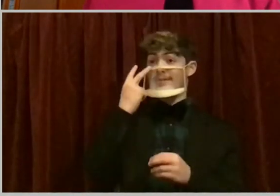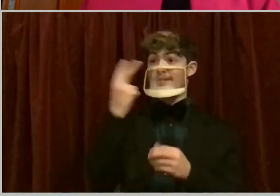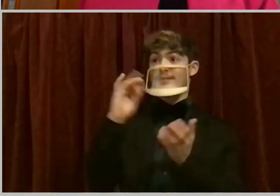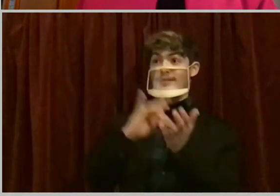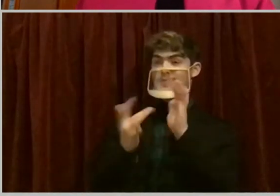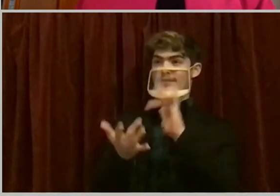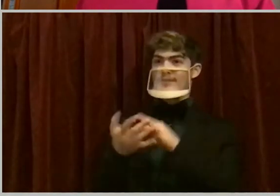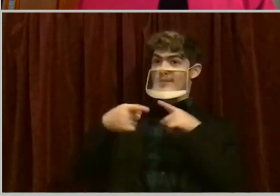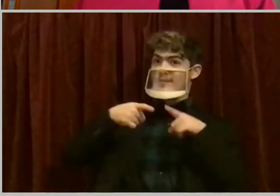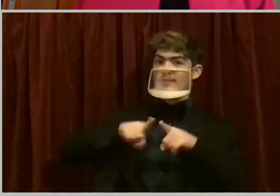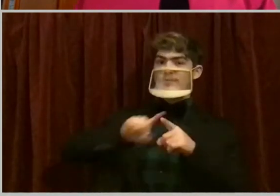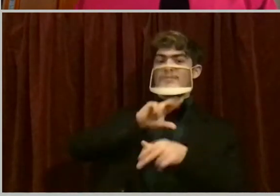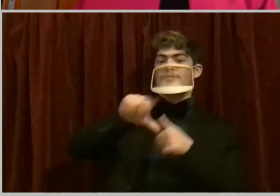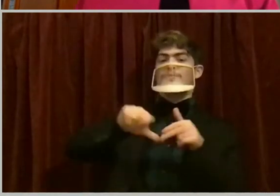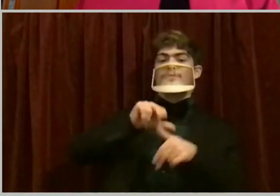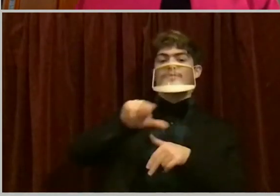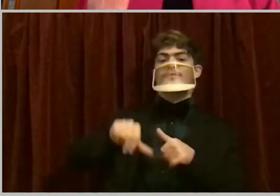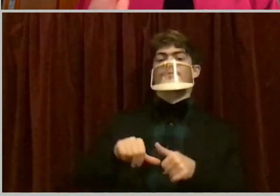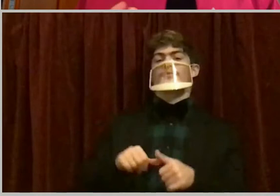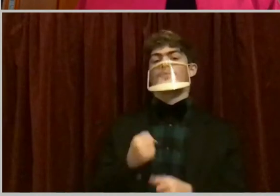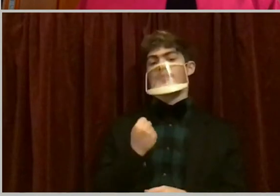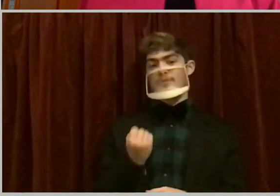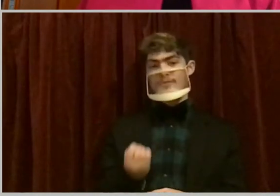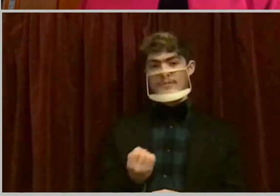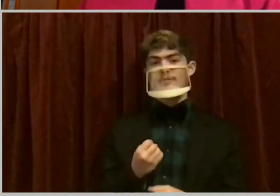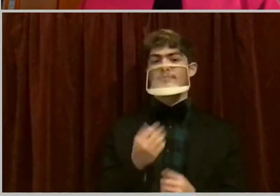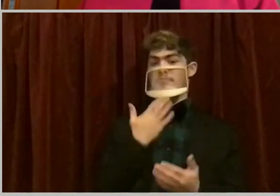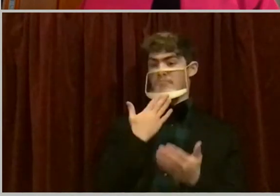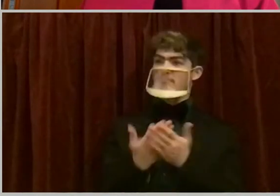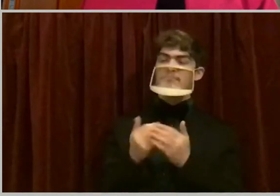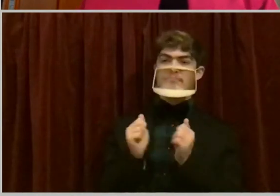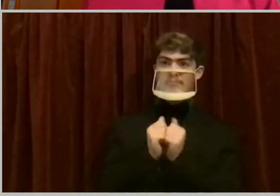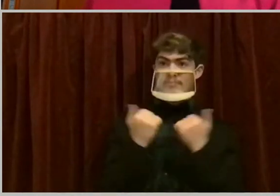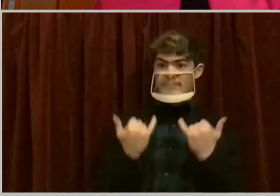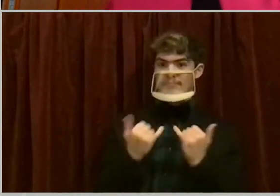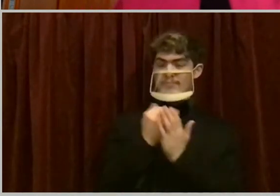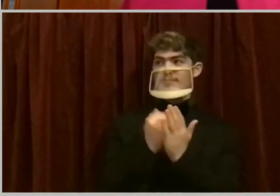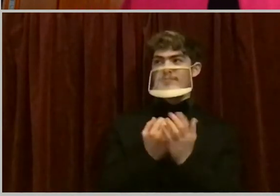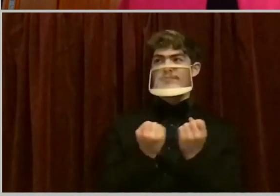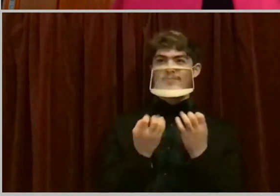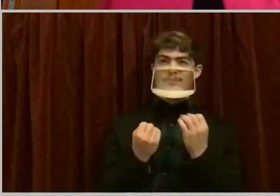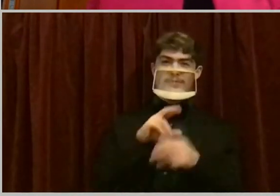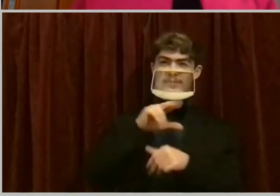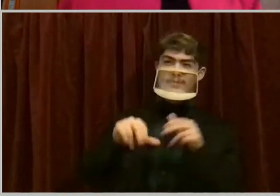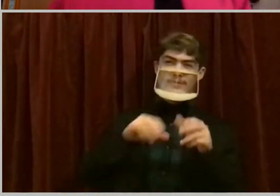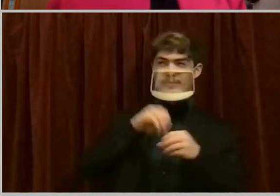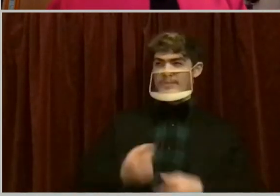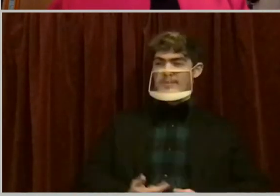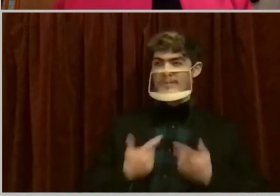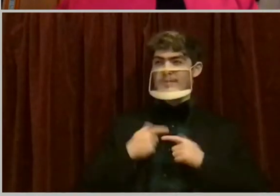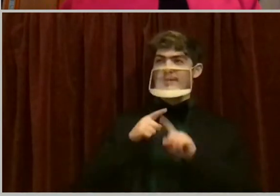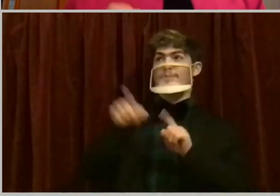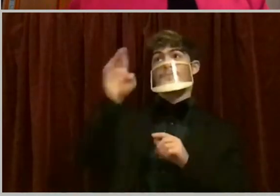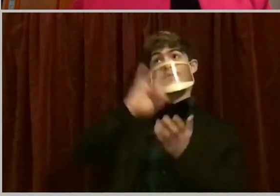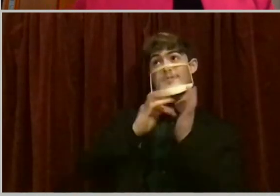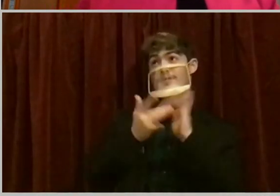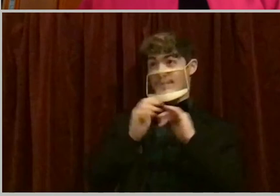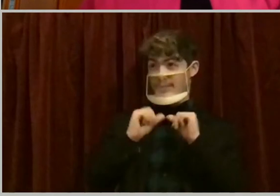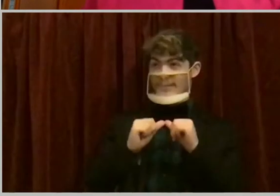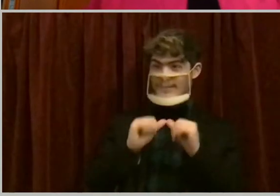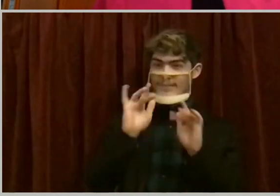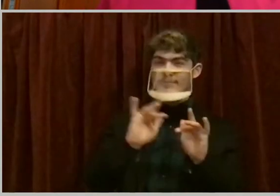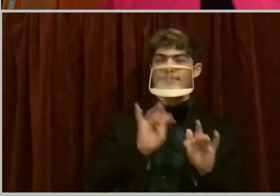storm. So definitely it goes along today's lesson, the storms of life. And Jesus is there being compassionate. It's going to be